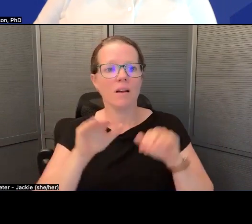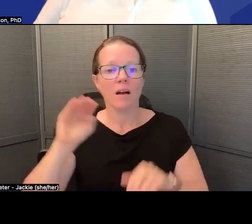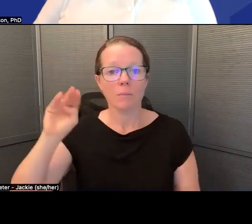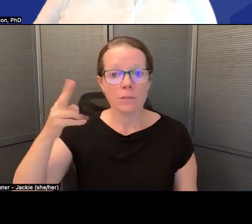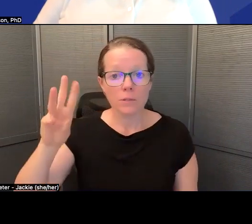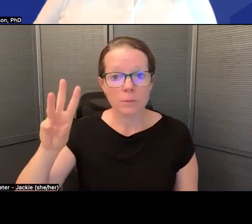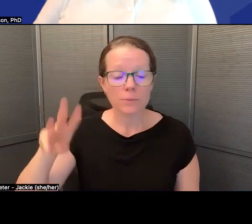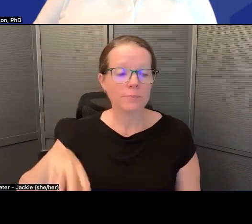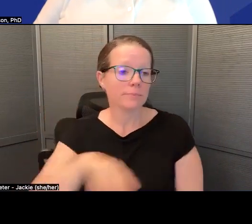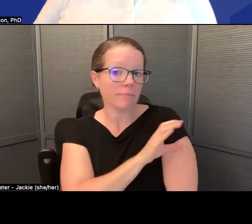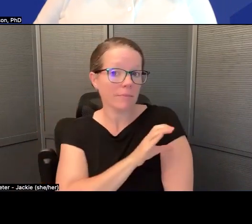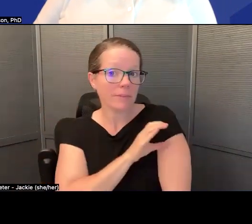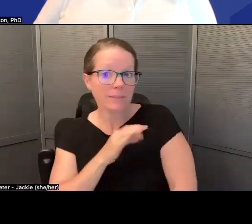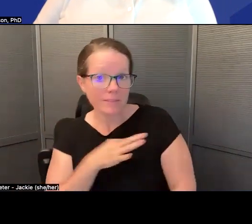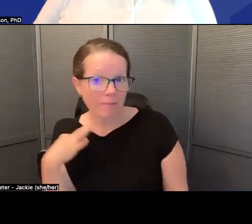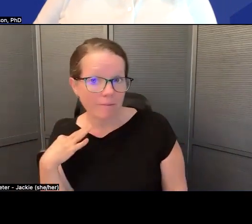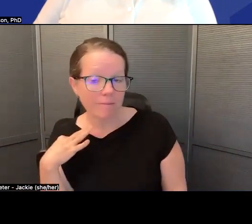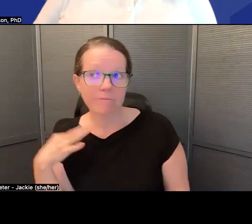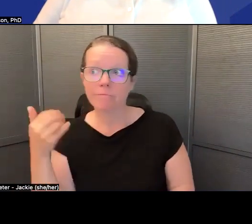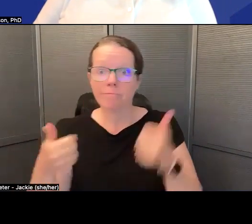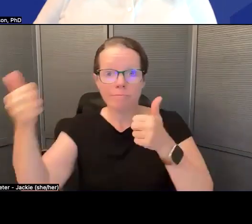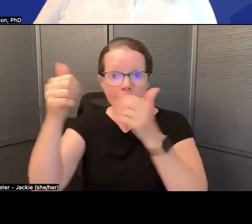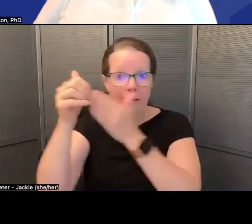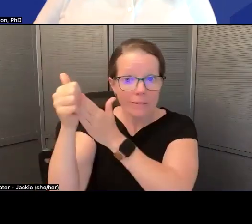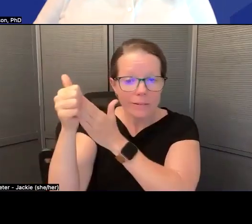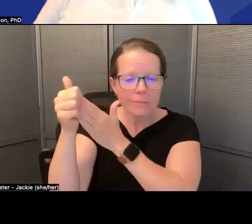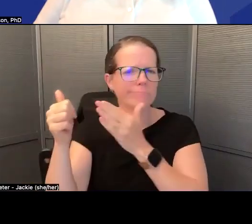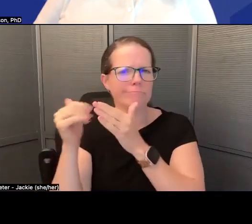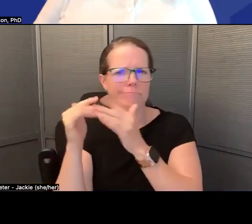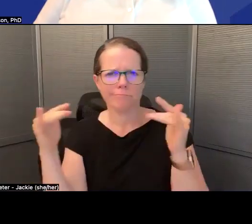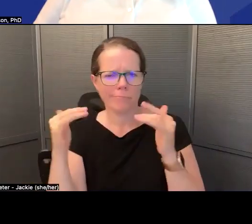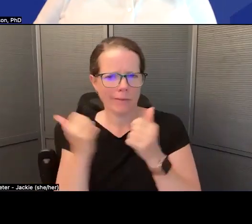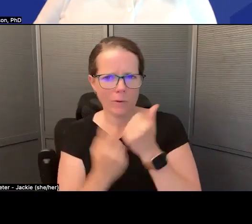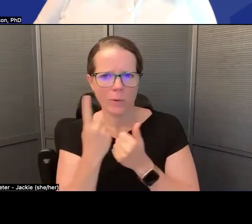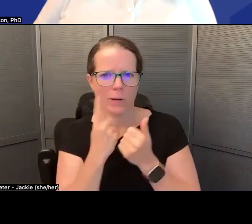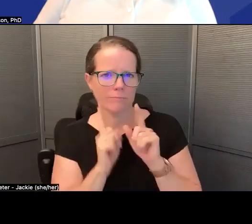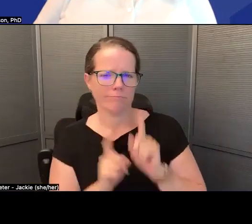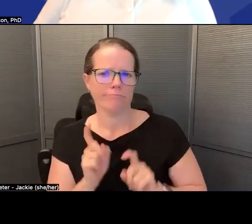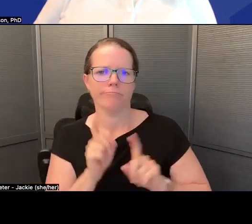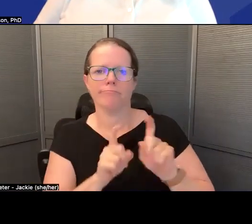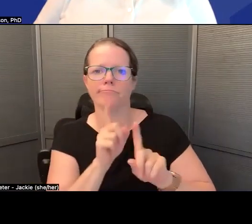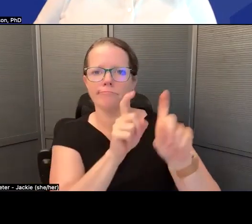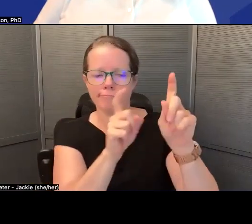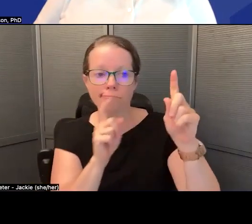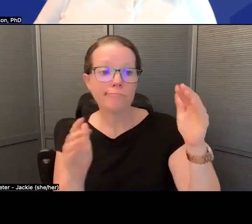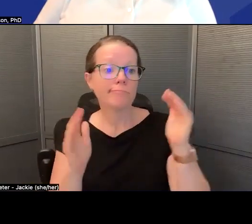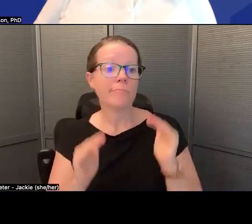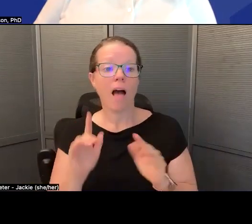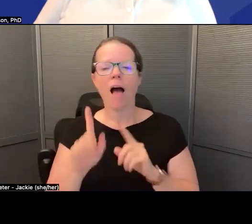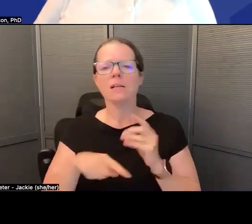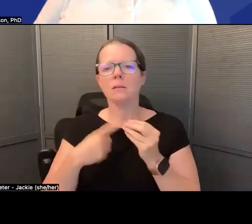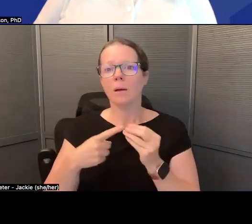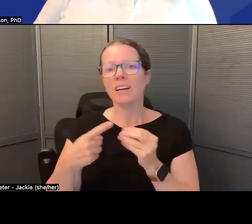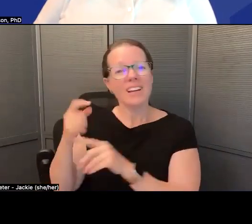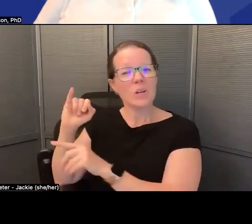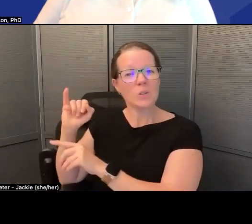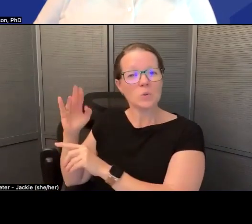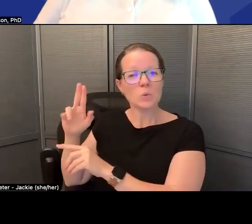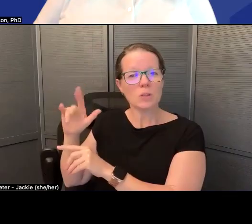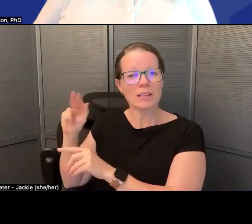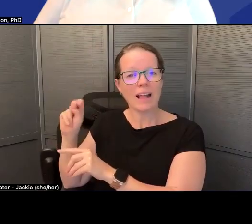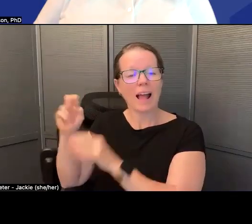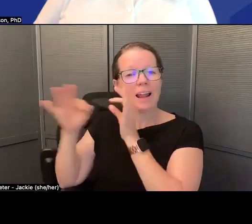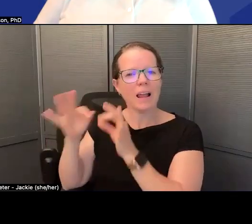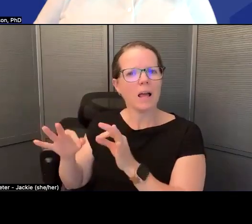leadership. We asked questions about the major pilot initiatives that you heard about from Julianne and their